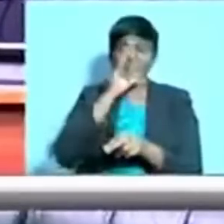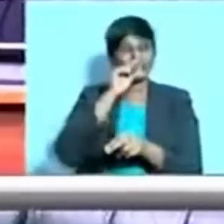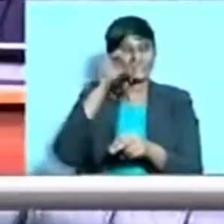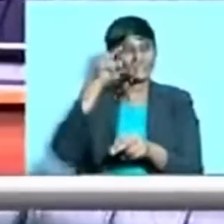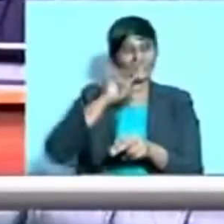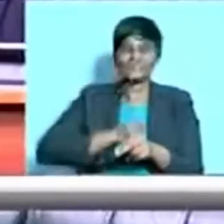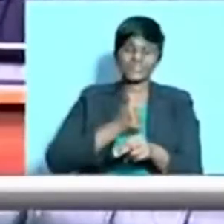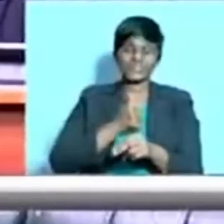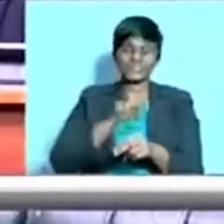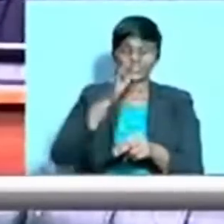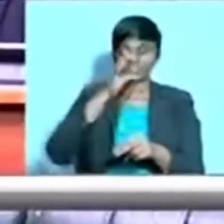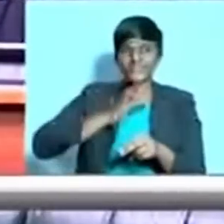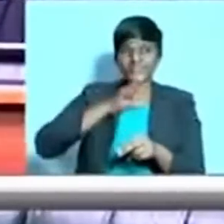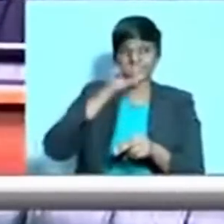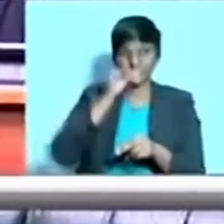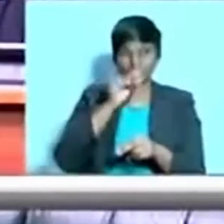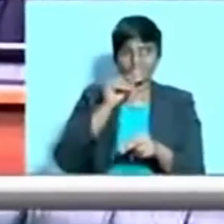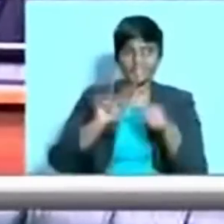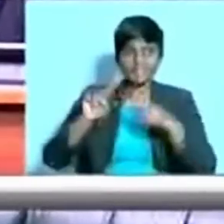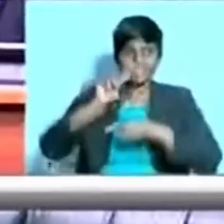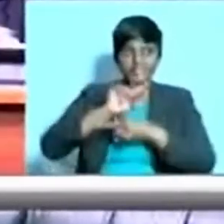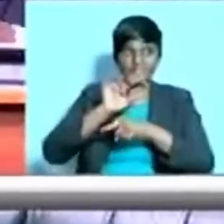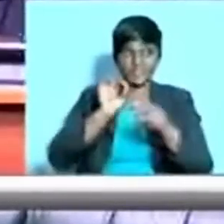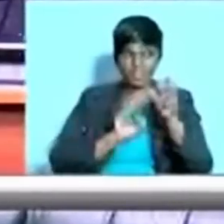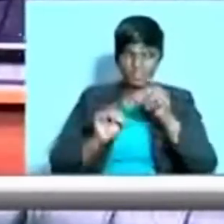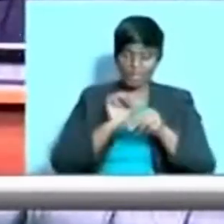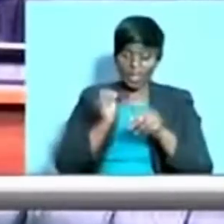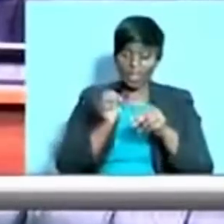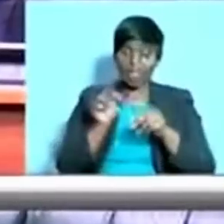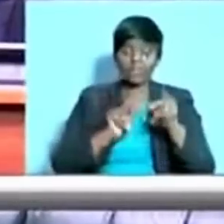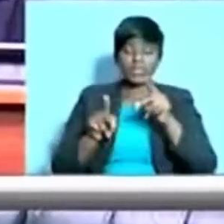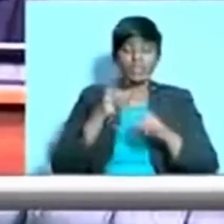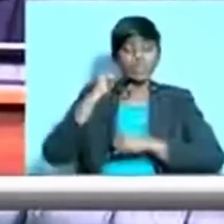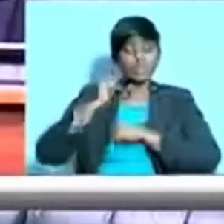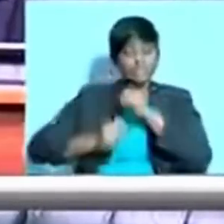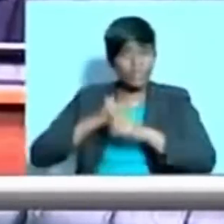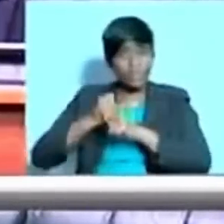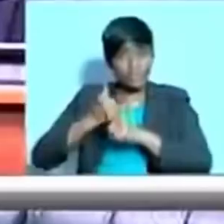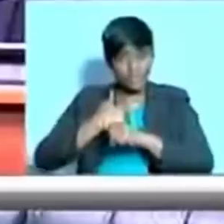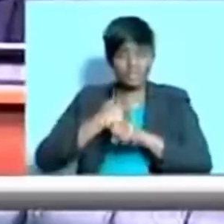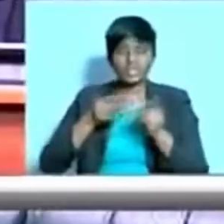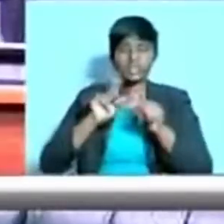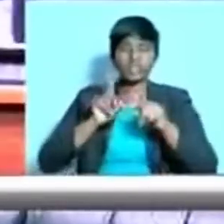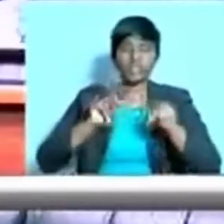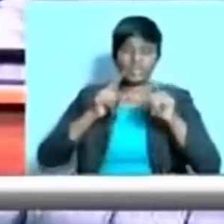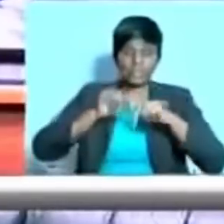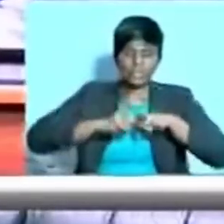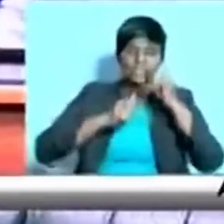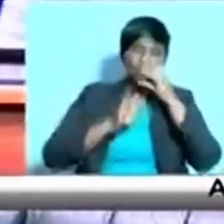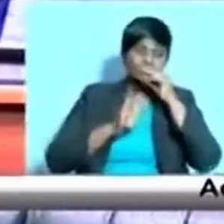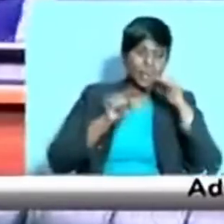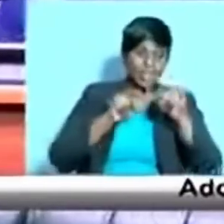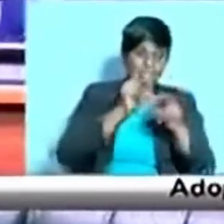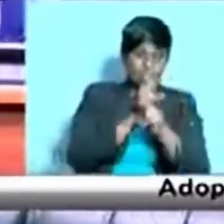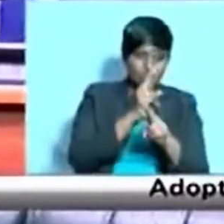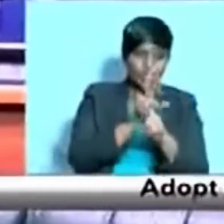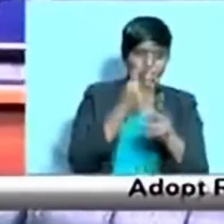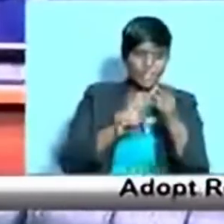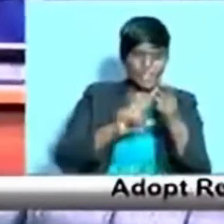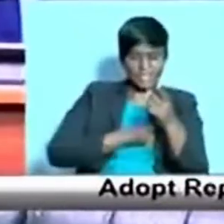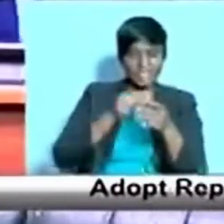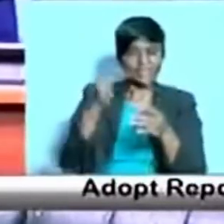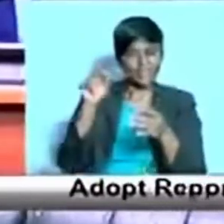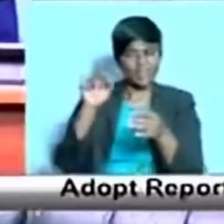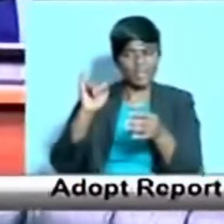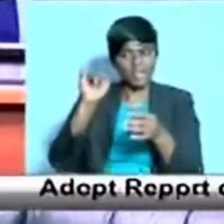ourselves. Madam Speaker, today our people are suffering. Because when we spoke here, using these rights that Interparliamentary Union